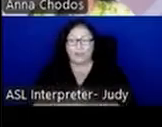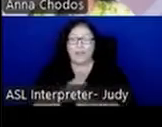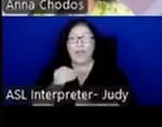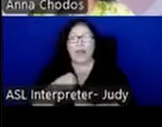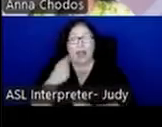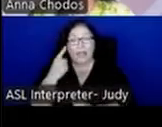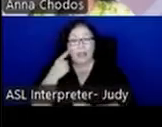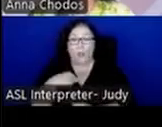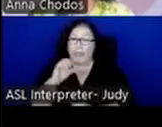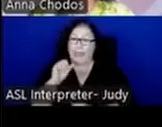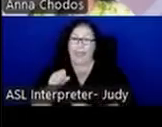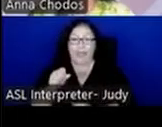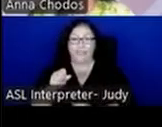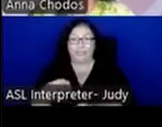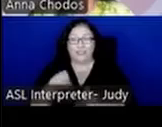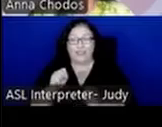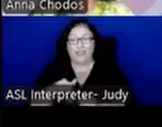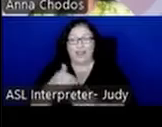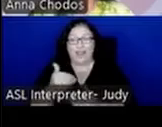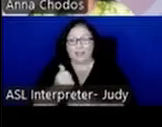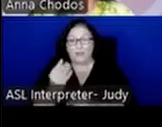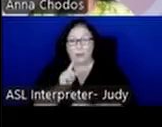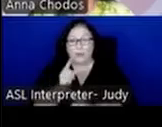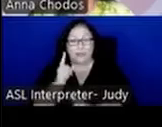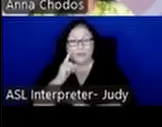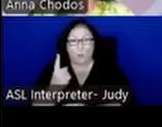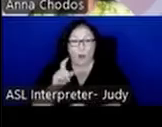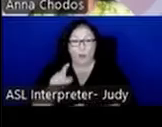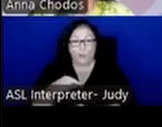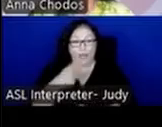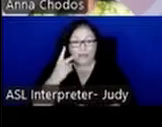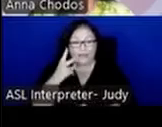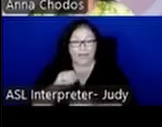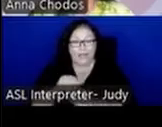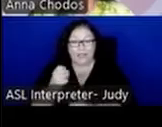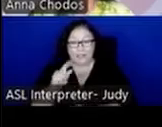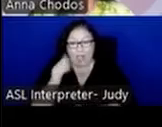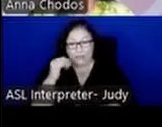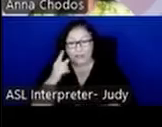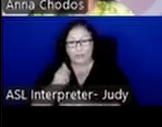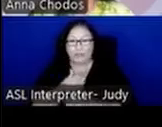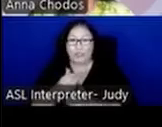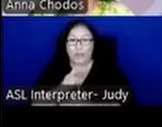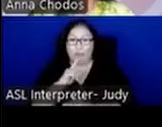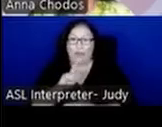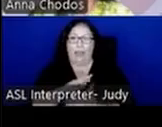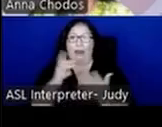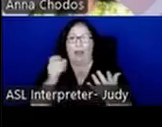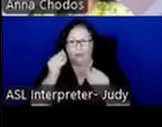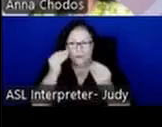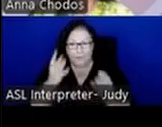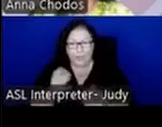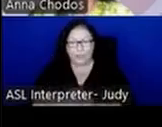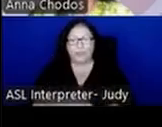one question I see in the chat, because you all shared just a wealth of information there. So one that I'll pick out here to see if you all have